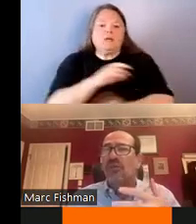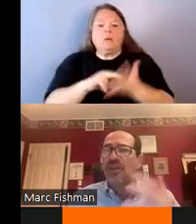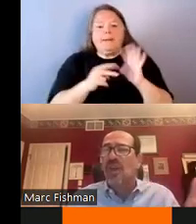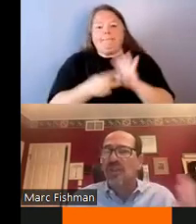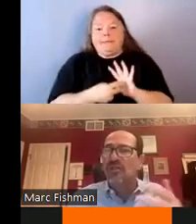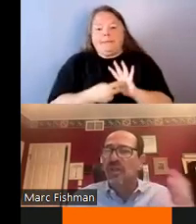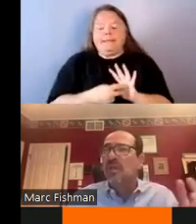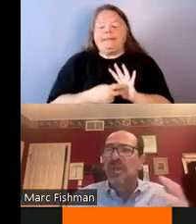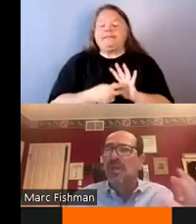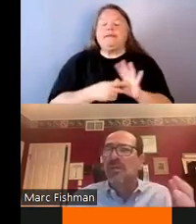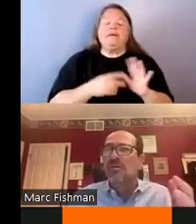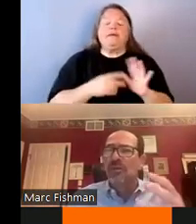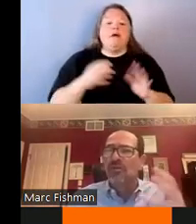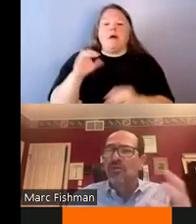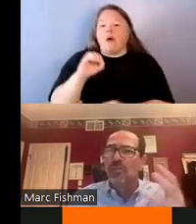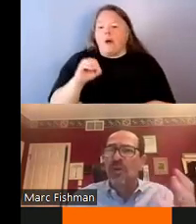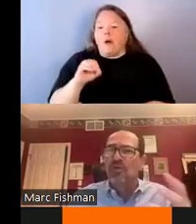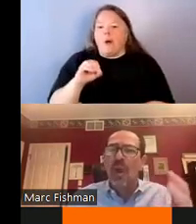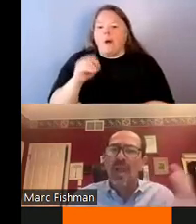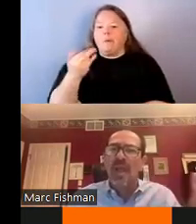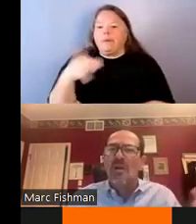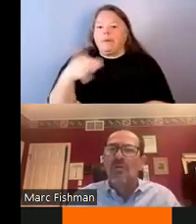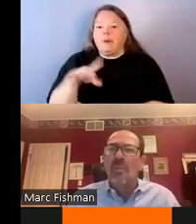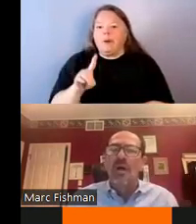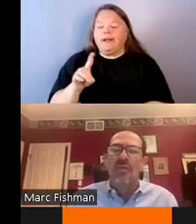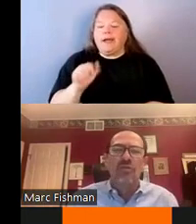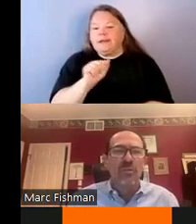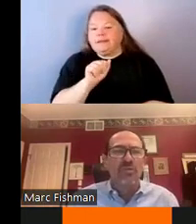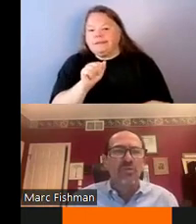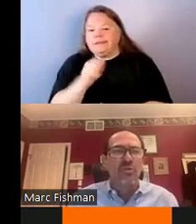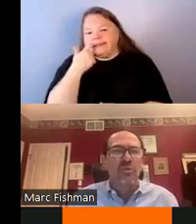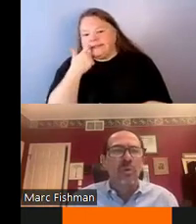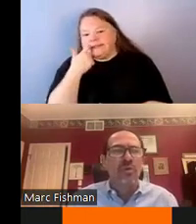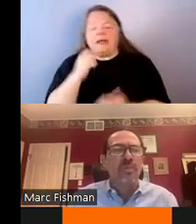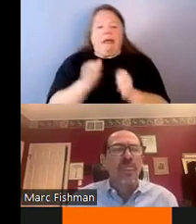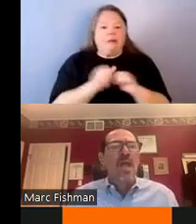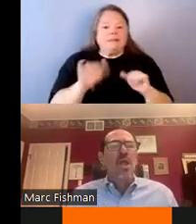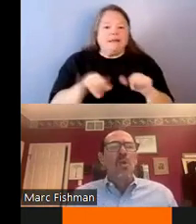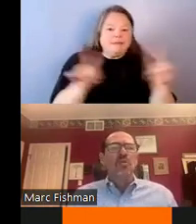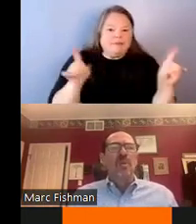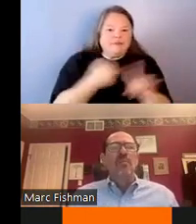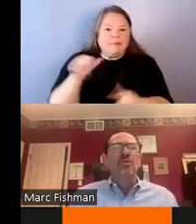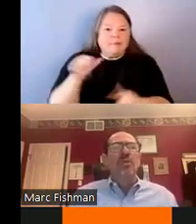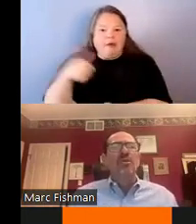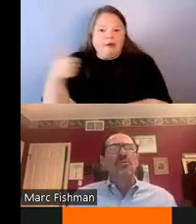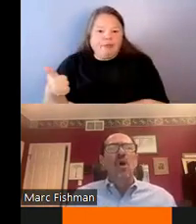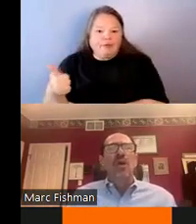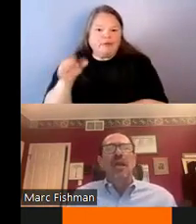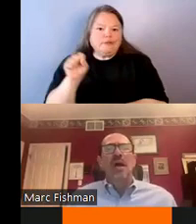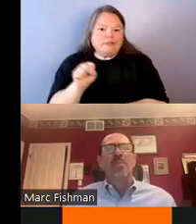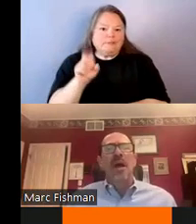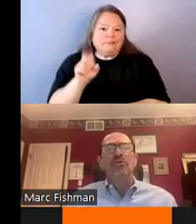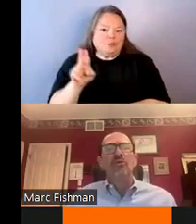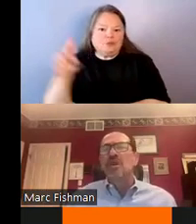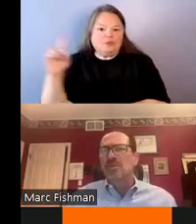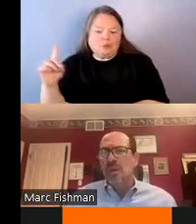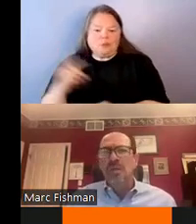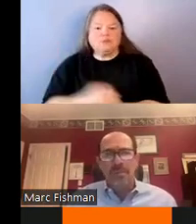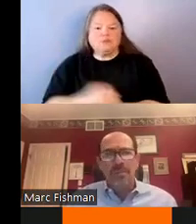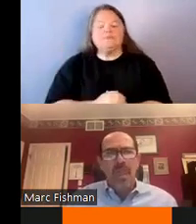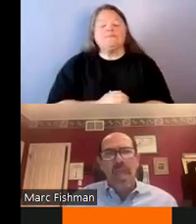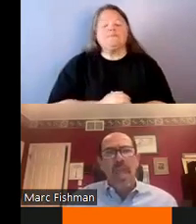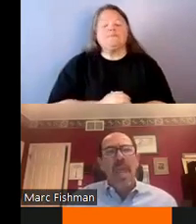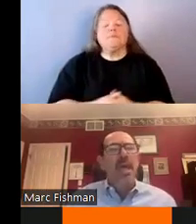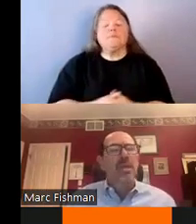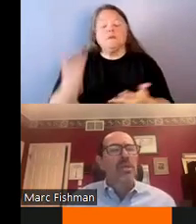what differentiates it in such a special way from other substance use disorders. We'll spend most of our time talking about